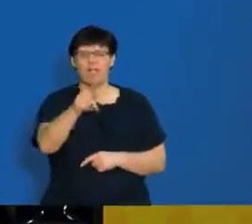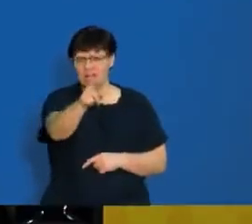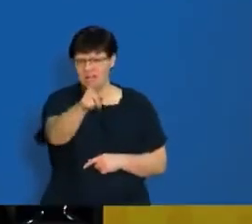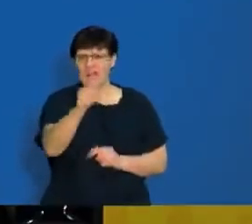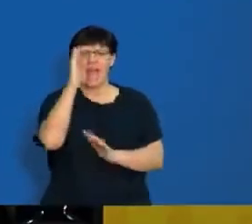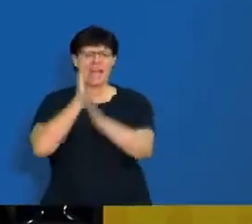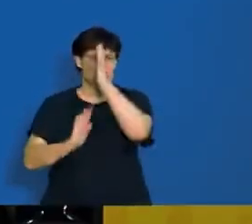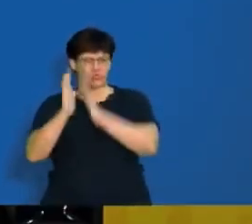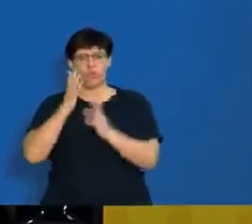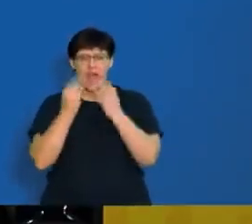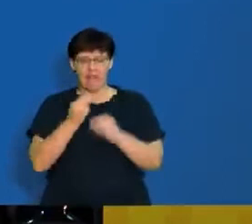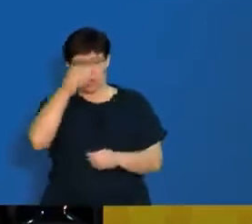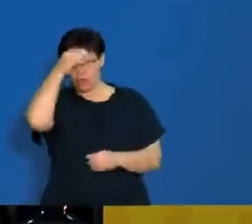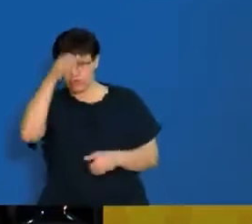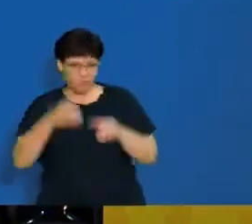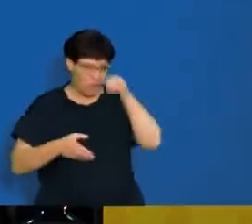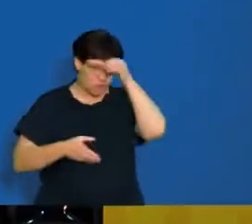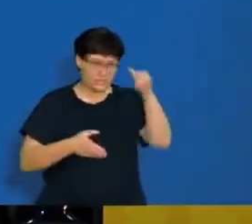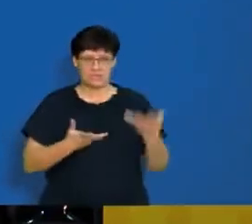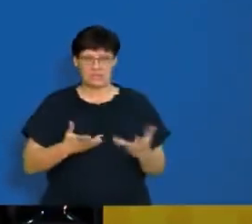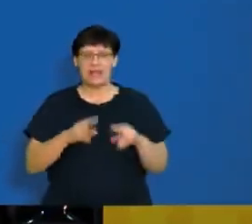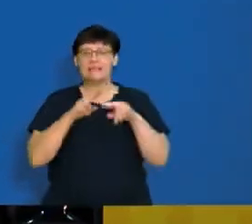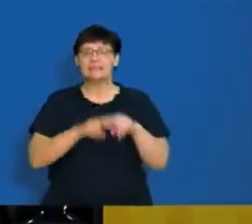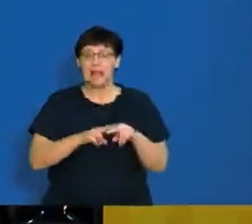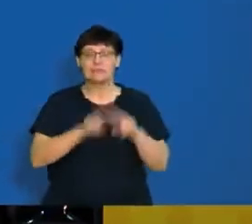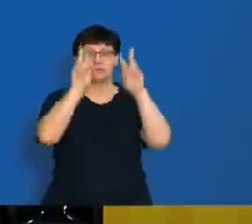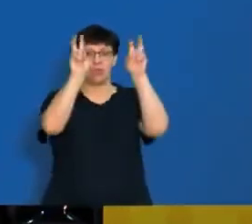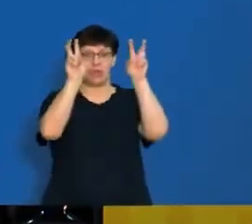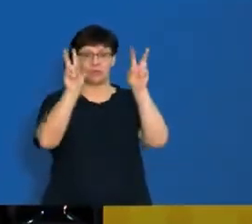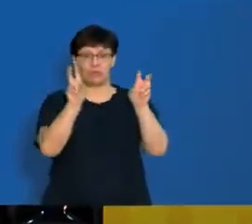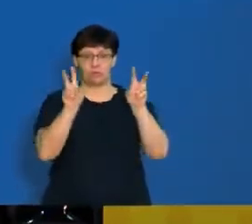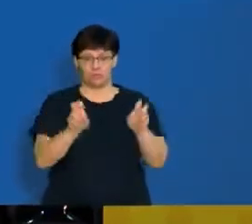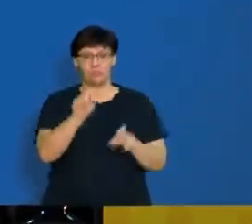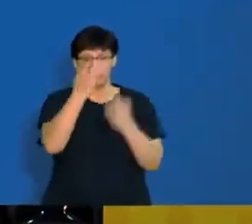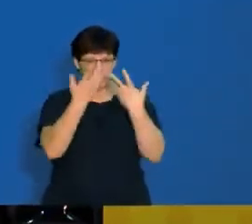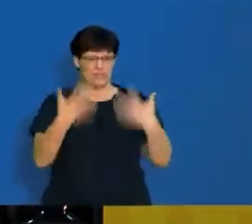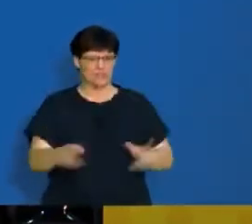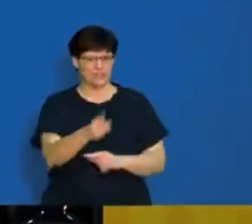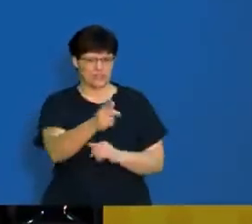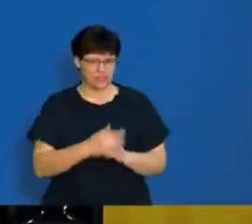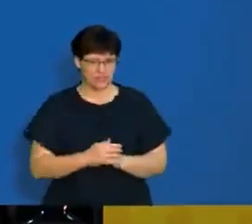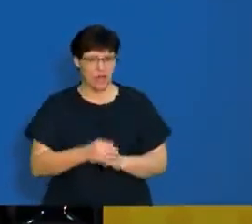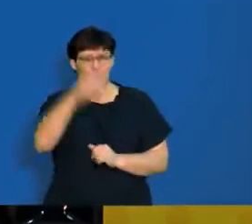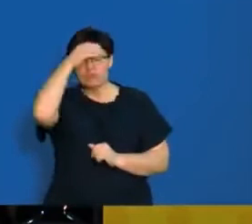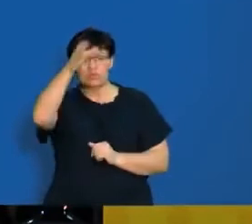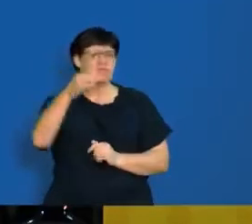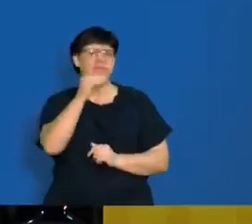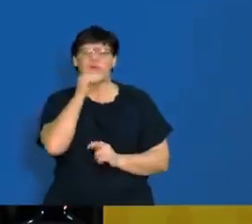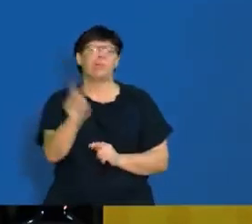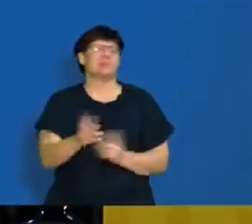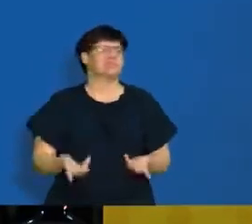have different concepts that go with the different topics that you will have studied. And by concepts, I mean things